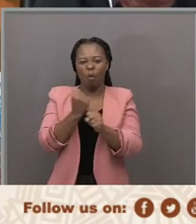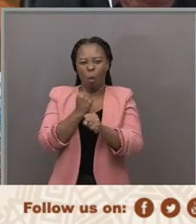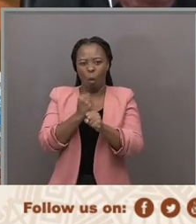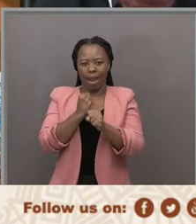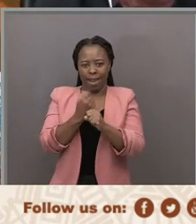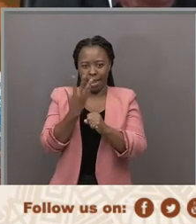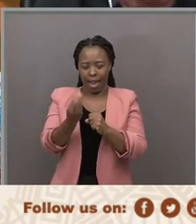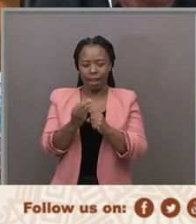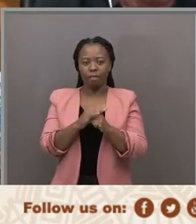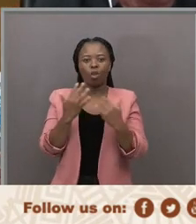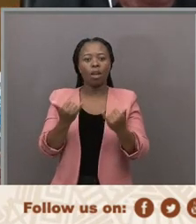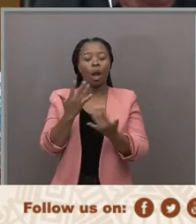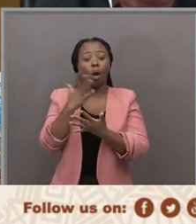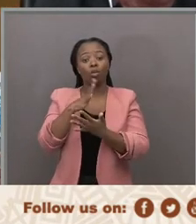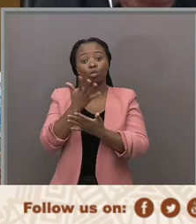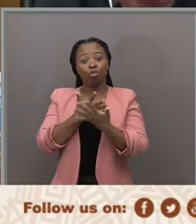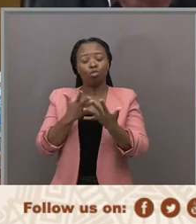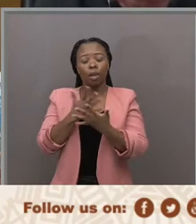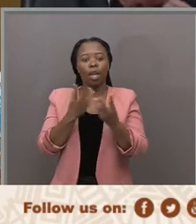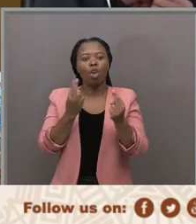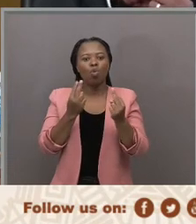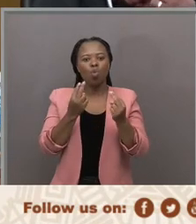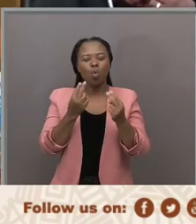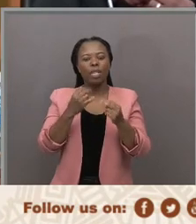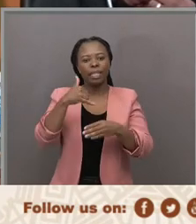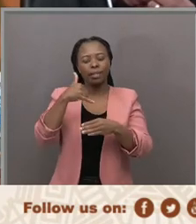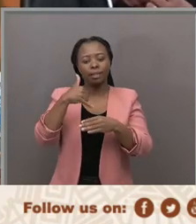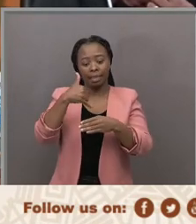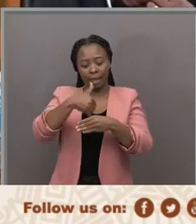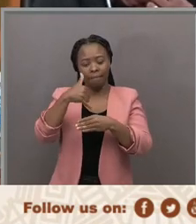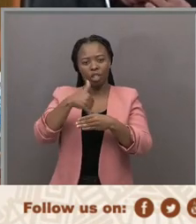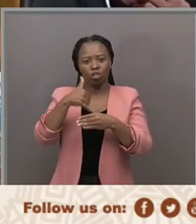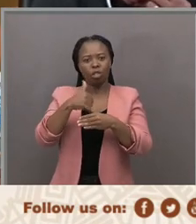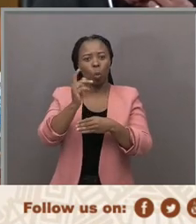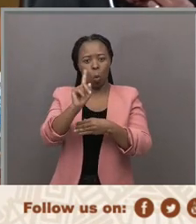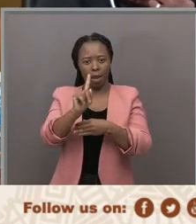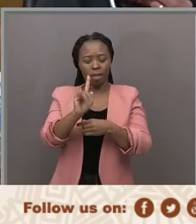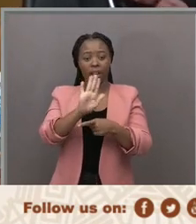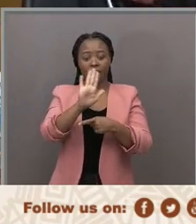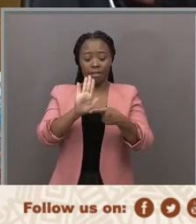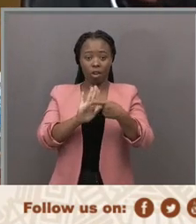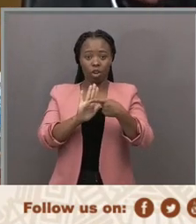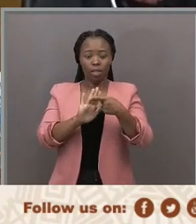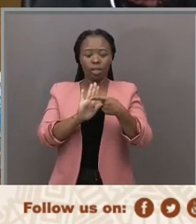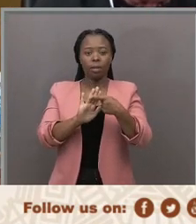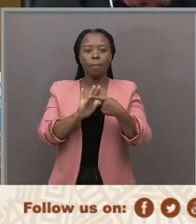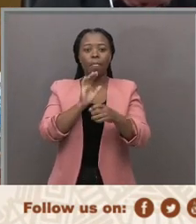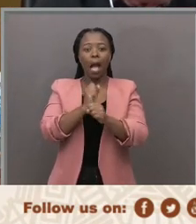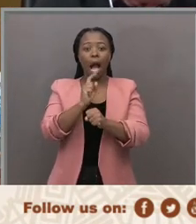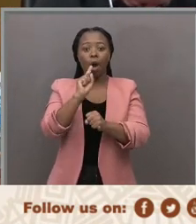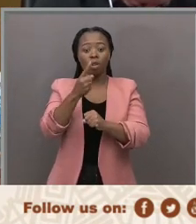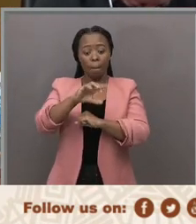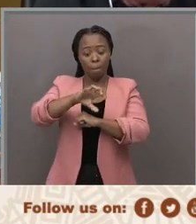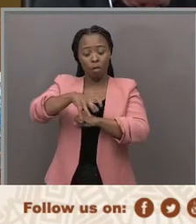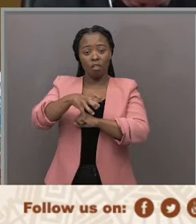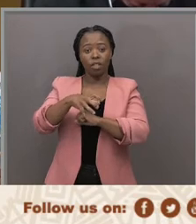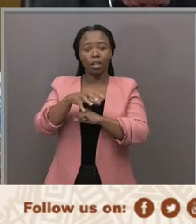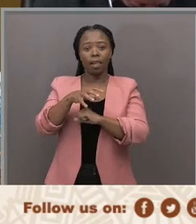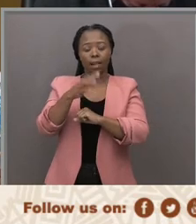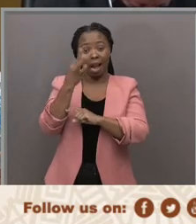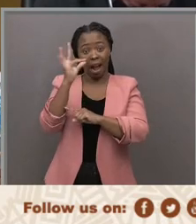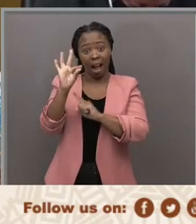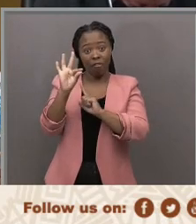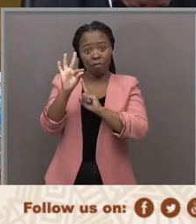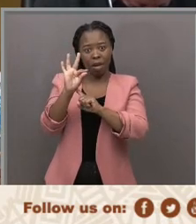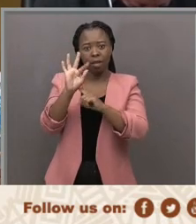And I want to share with you those new interventions. The first thing is that the Gauteng Provincial Government set up a